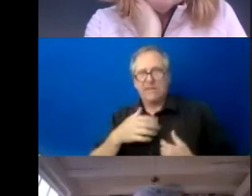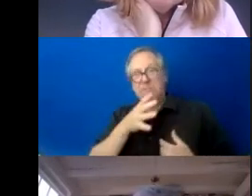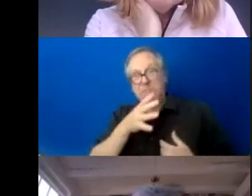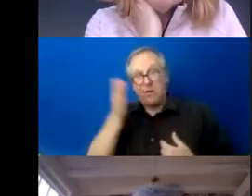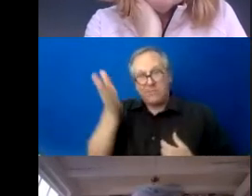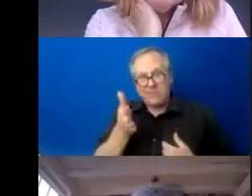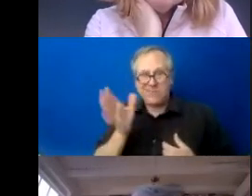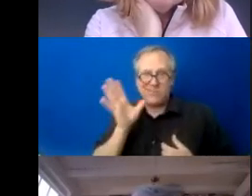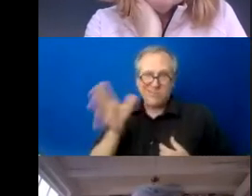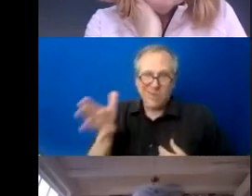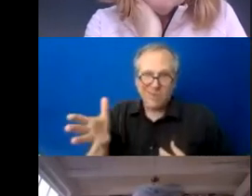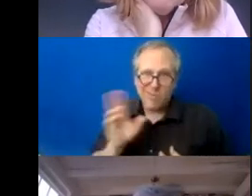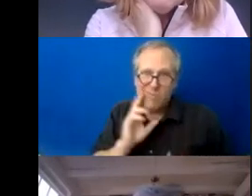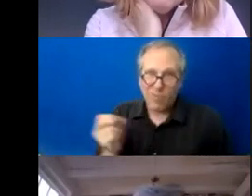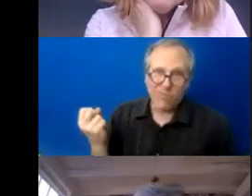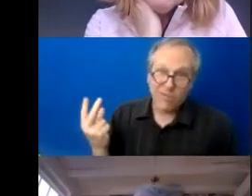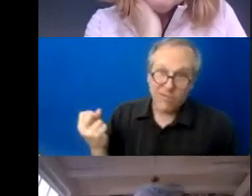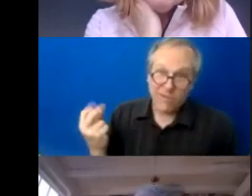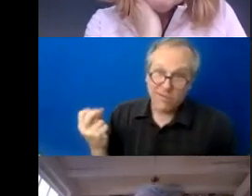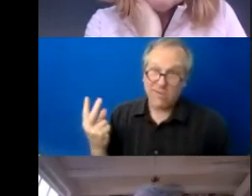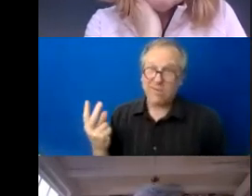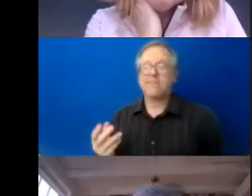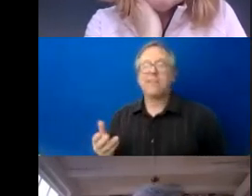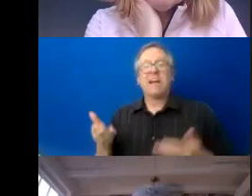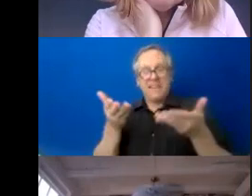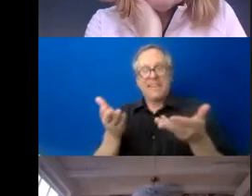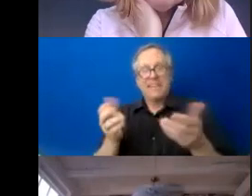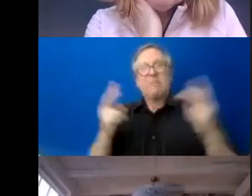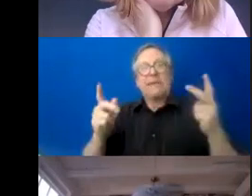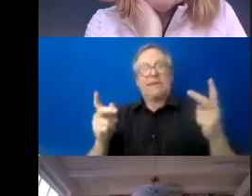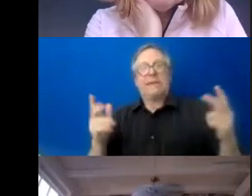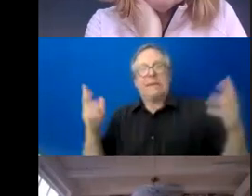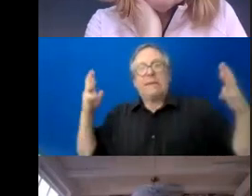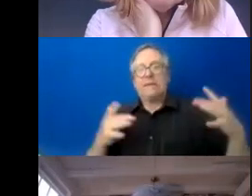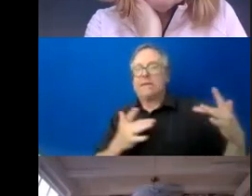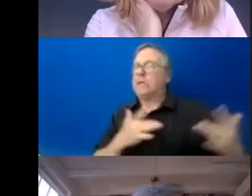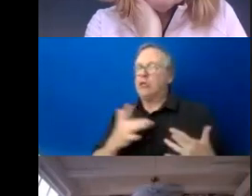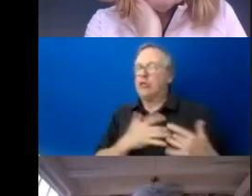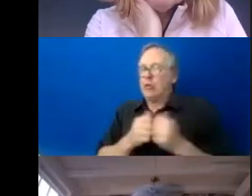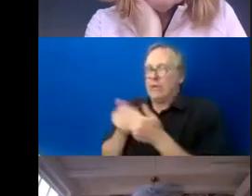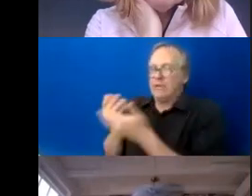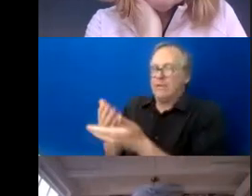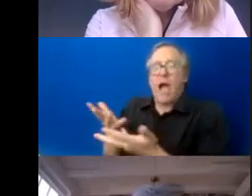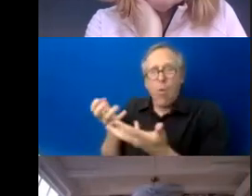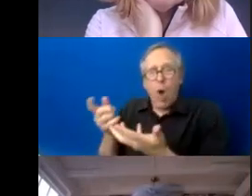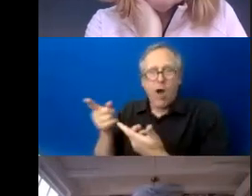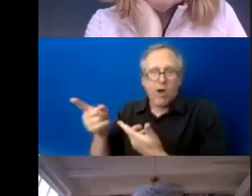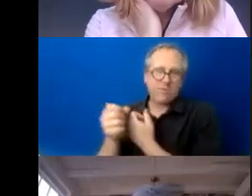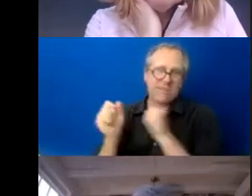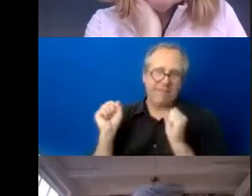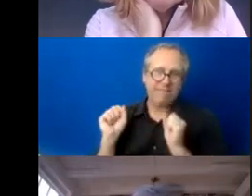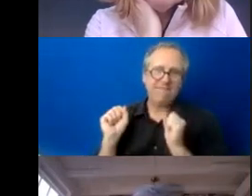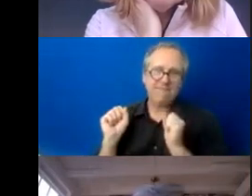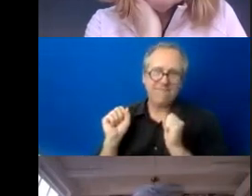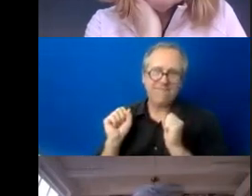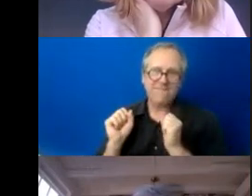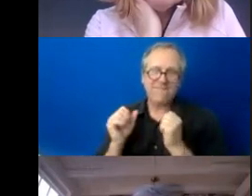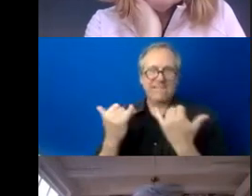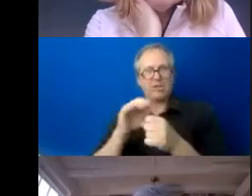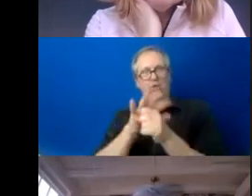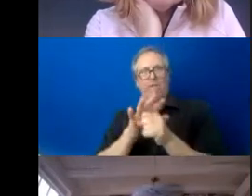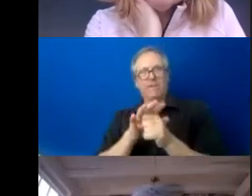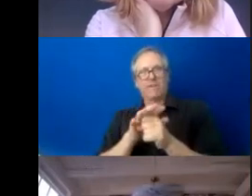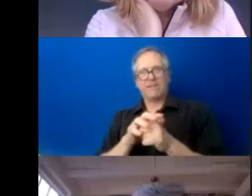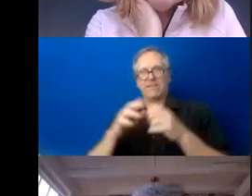of a 12-year-old, this is a big concern to me. And I certainly want her safe, in this COVID